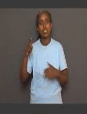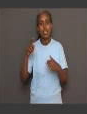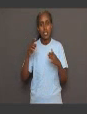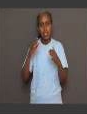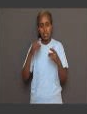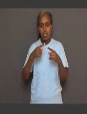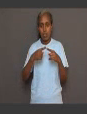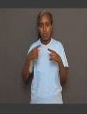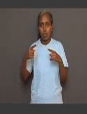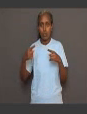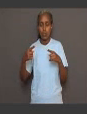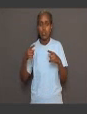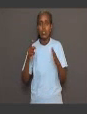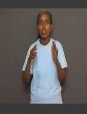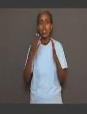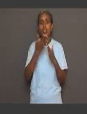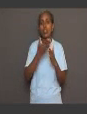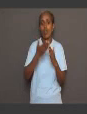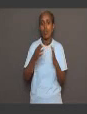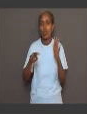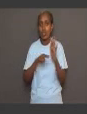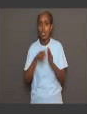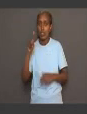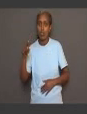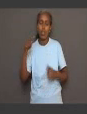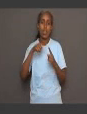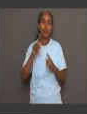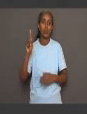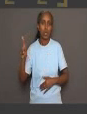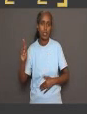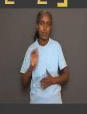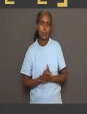interval negative 1 up to 1.